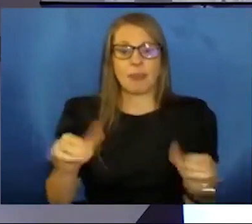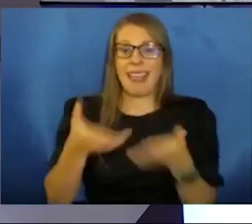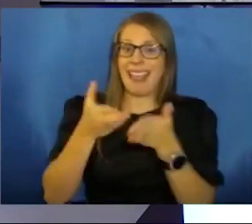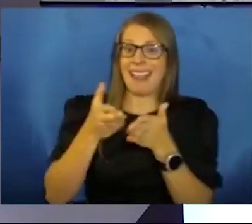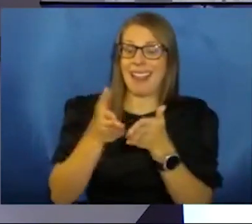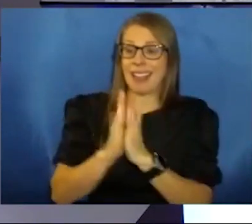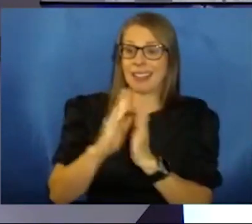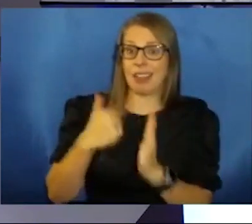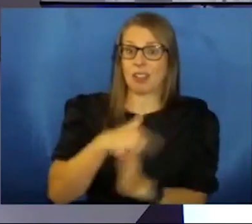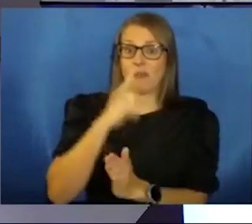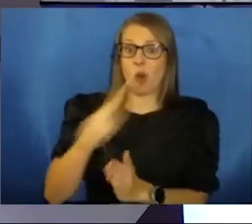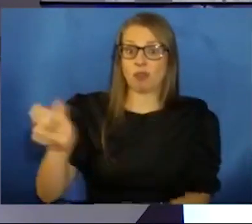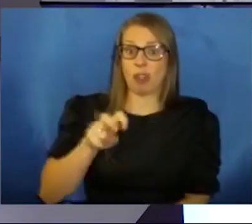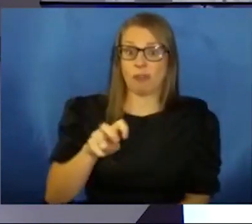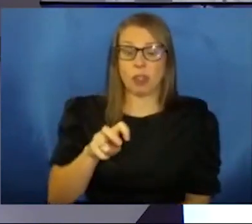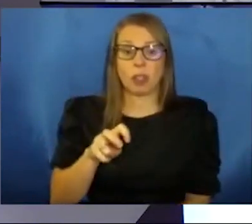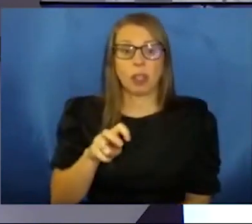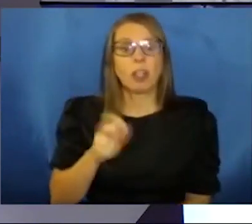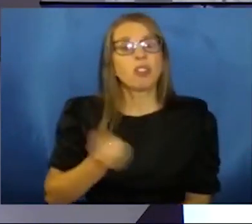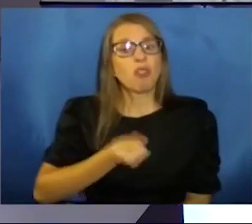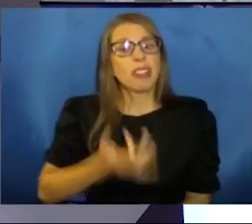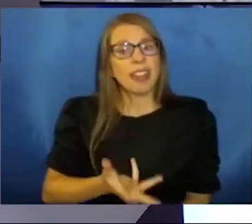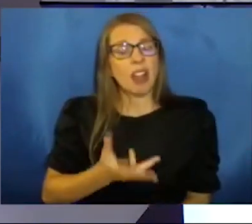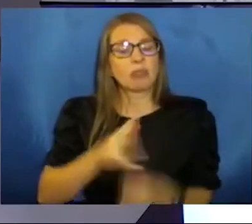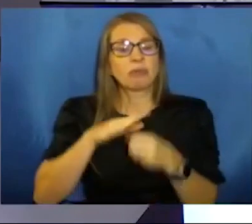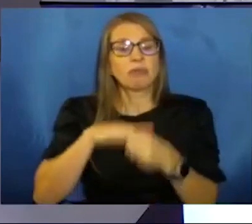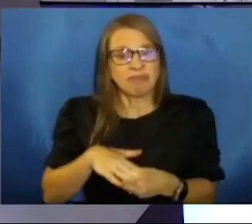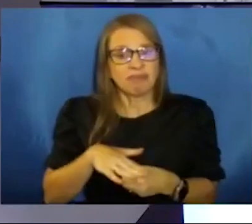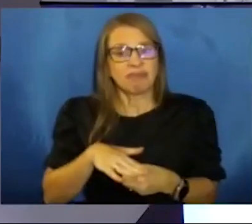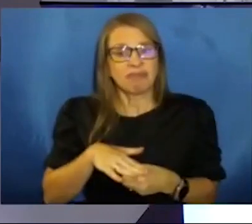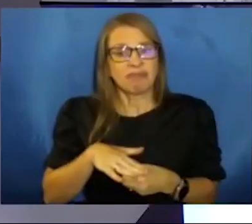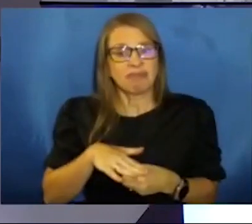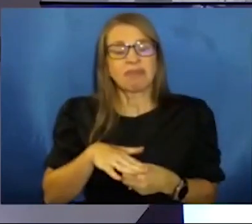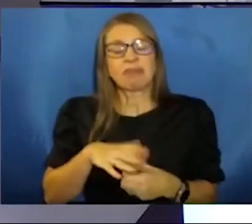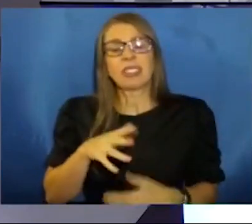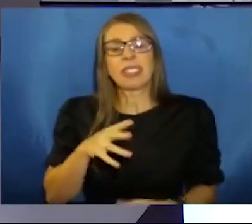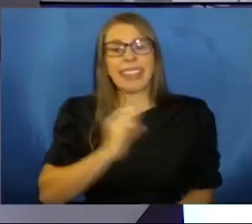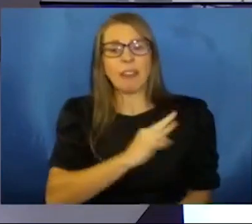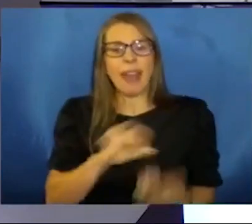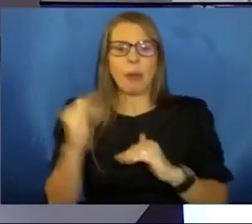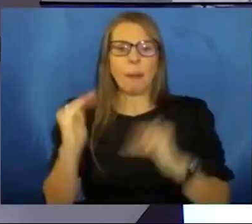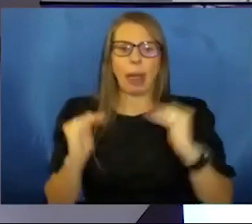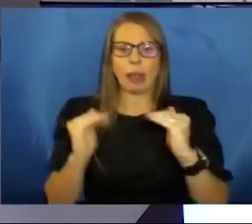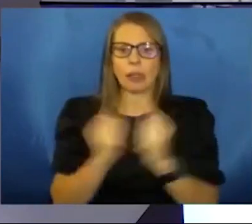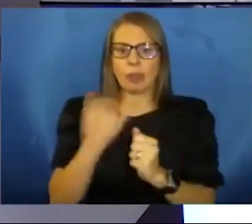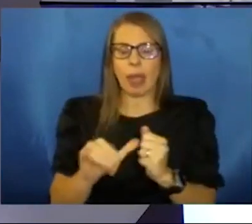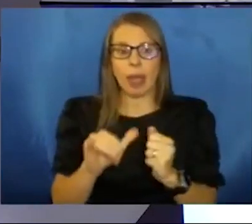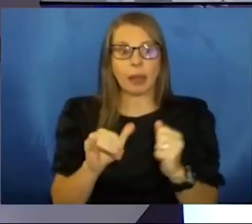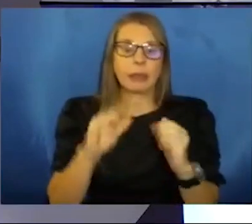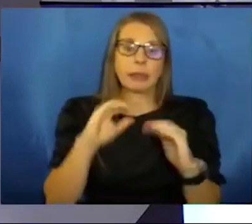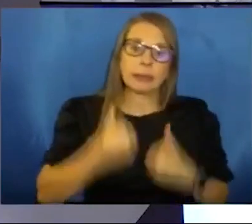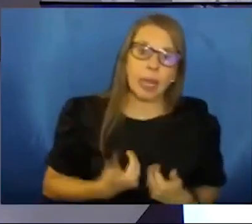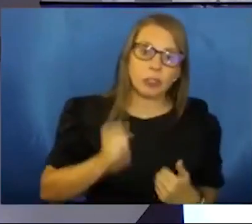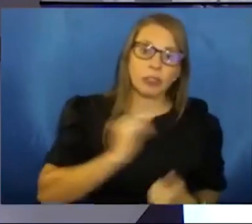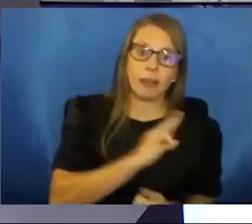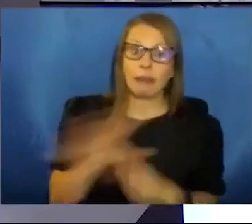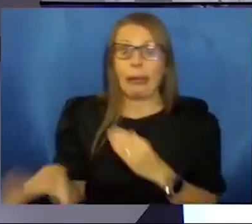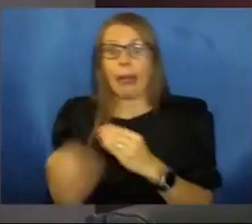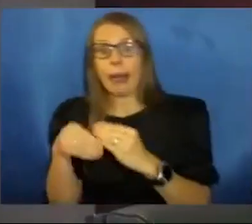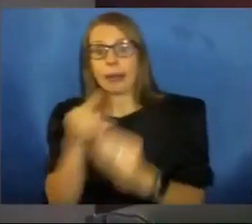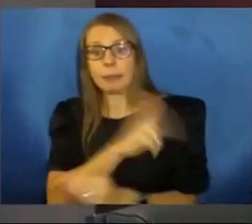I thought I had. Right, you thought you did. So a question people often ask us is, because we're a large health system, people rely on us to take those transfers.